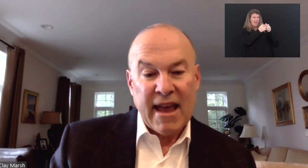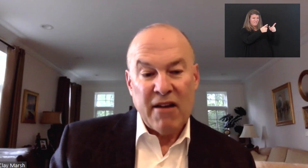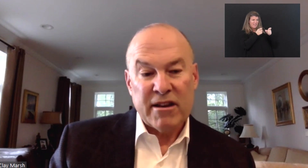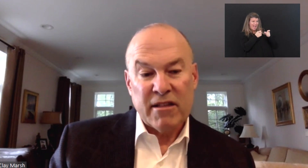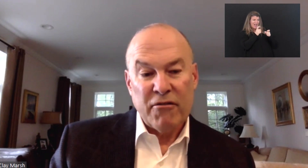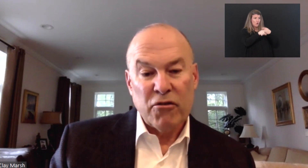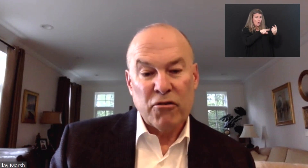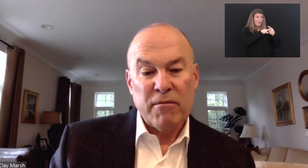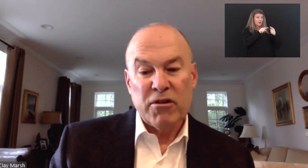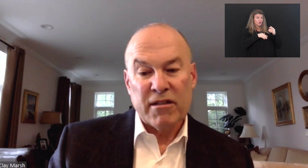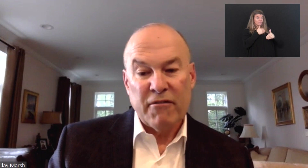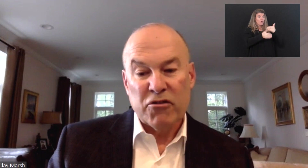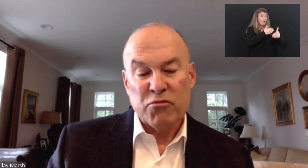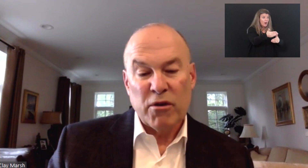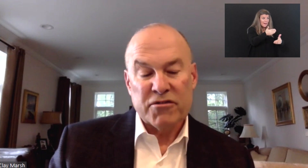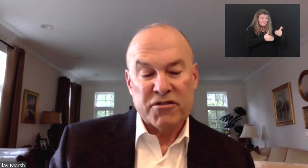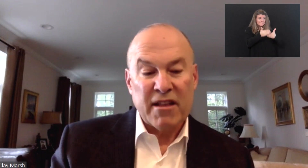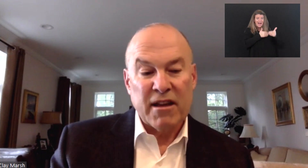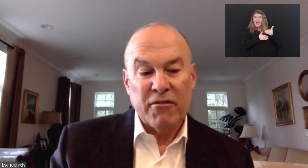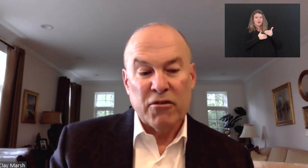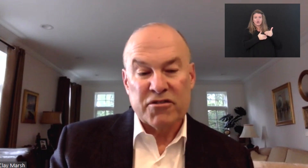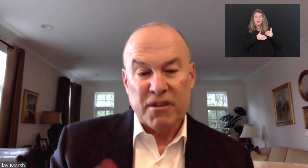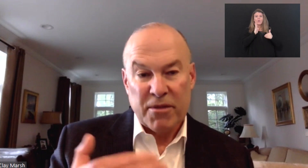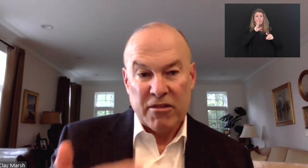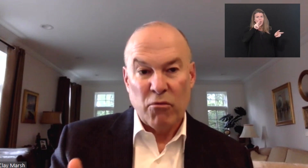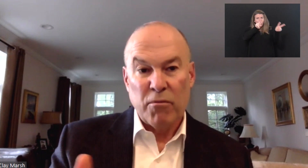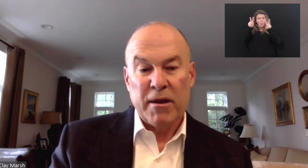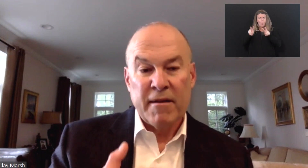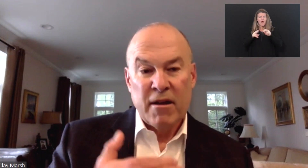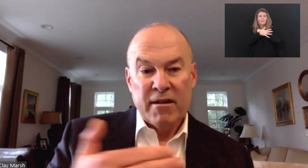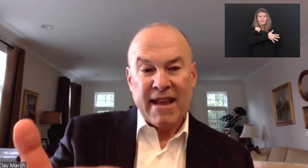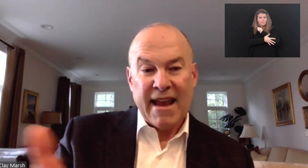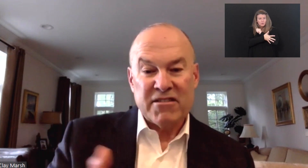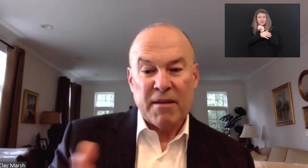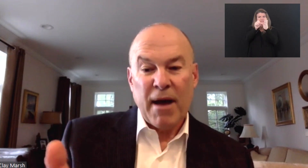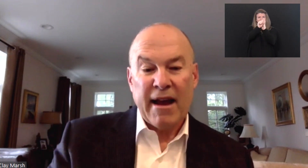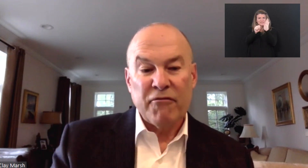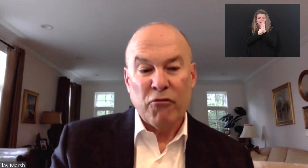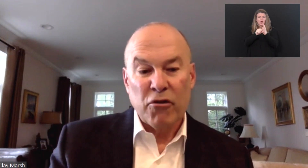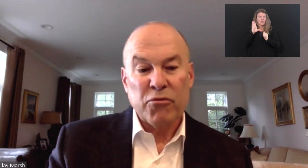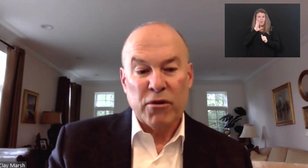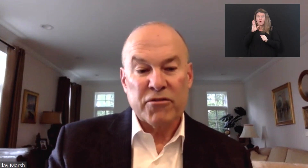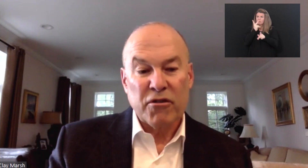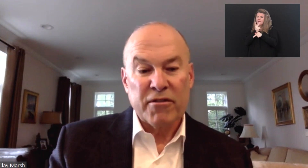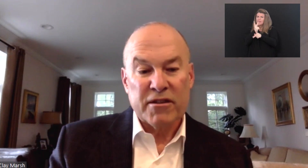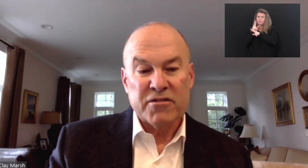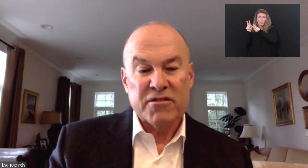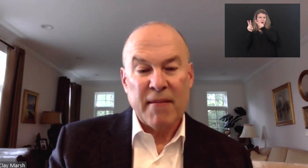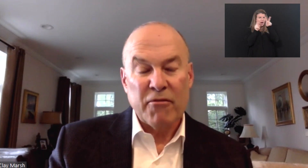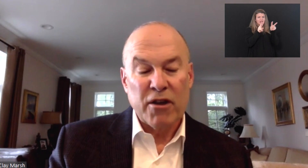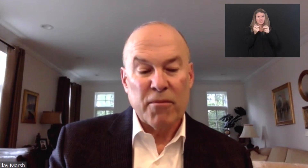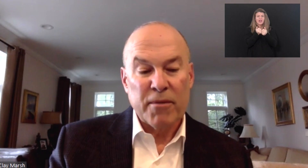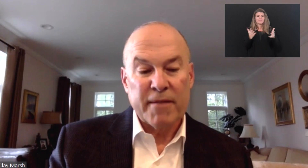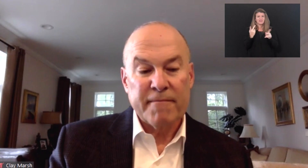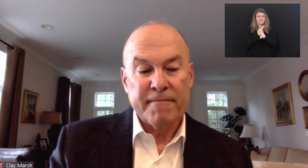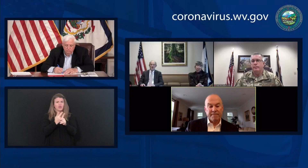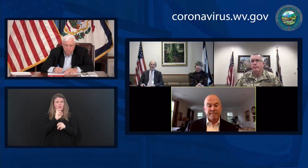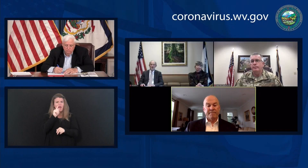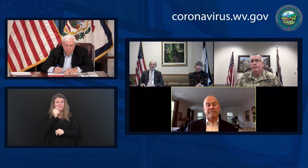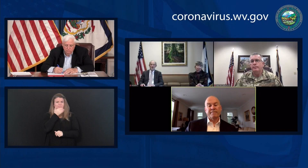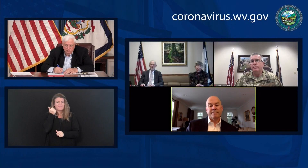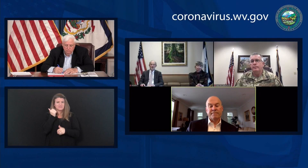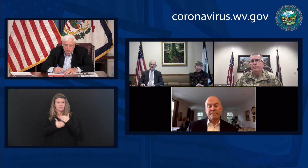the county level, community level, as well as the state level is something that we'll be dancing back and forth with during this time of reopening.